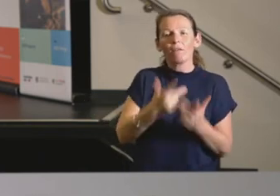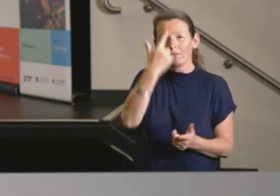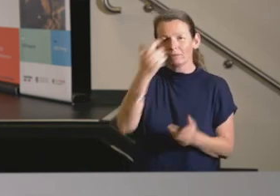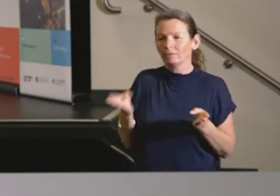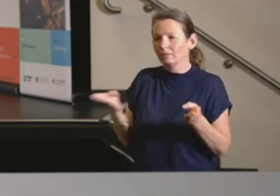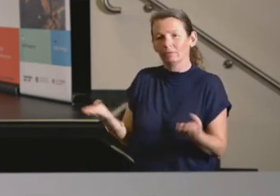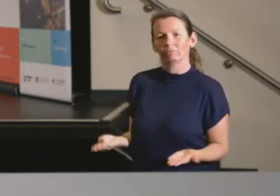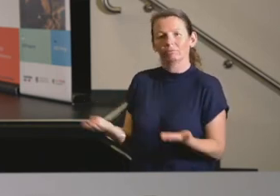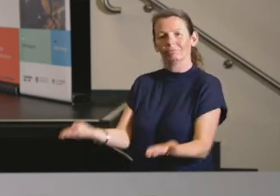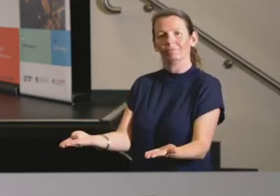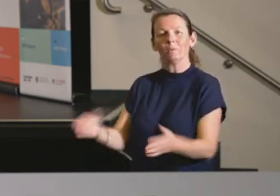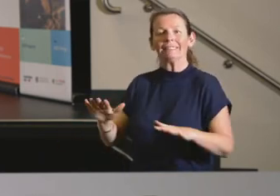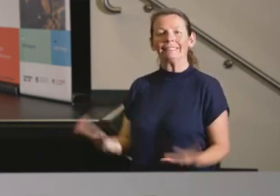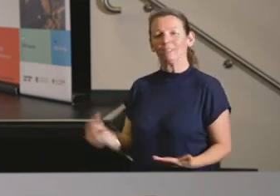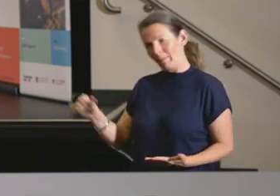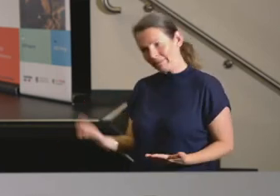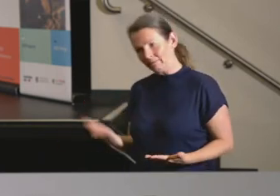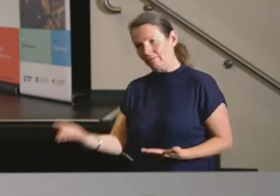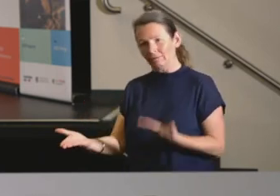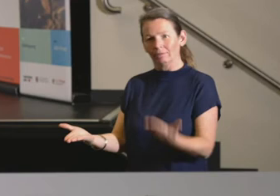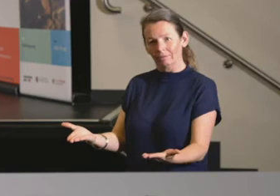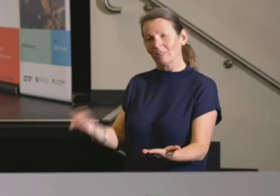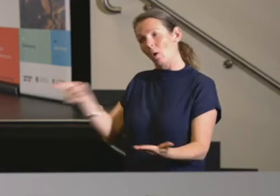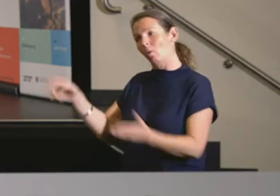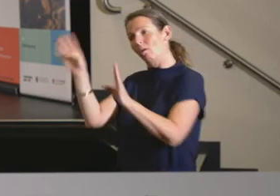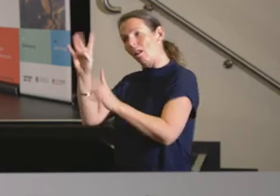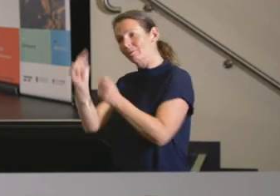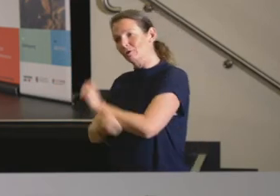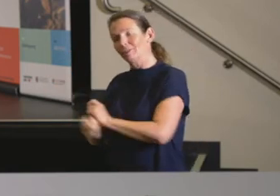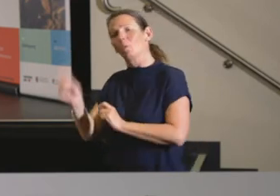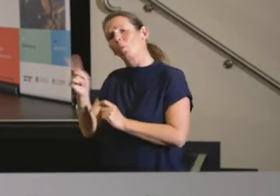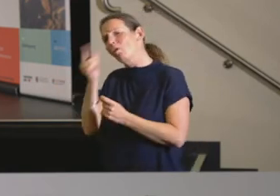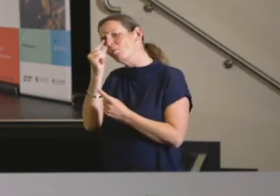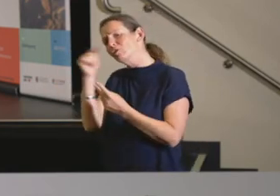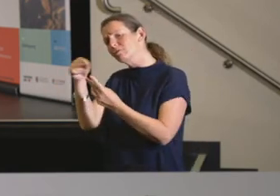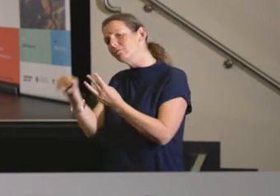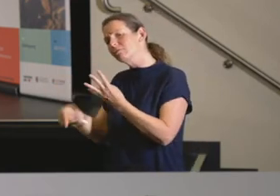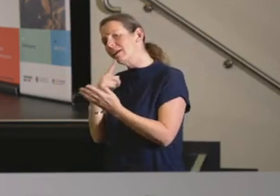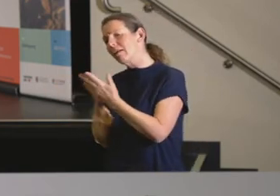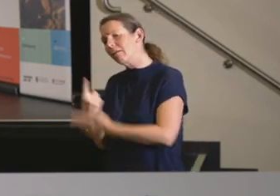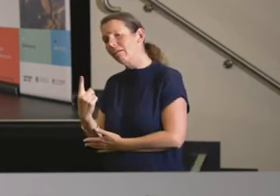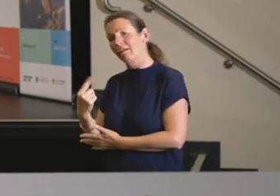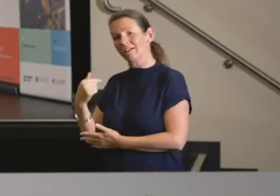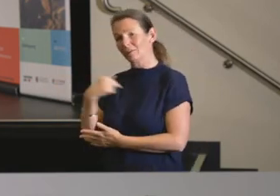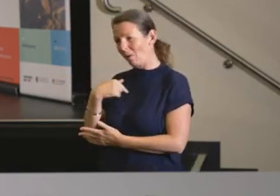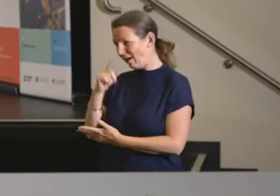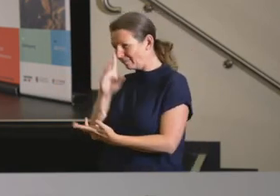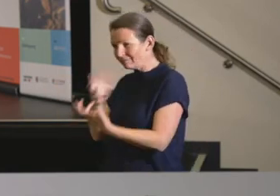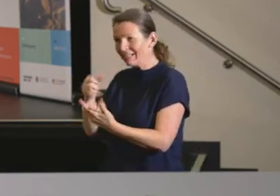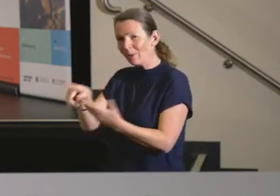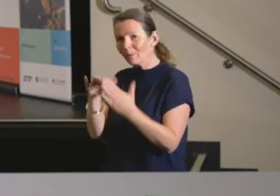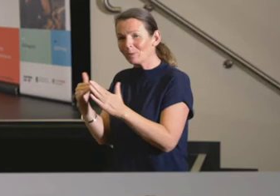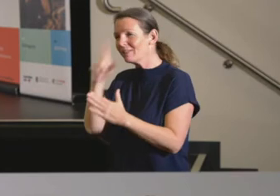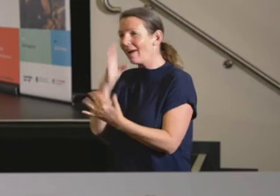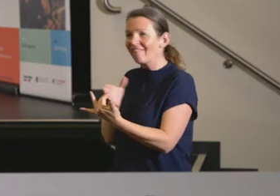to get them to rally behind us and this messaging around climate change. It's, what options were I giving to my community for them to be able to access